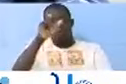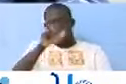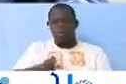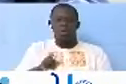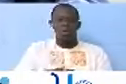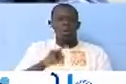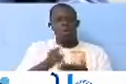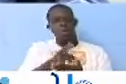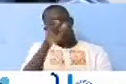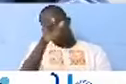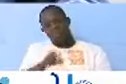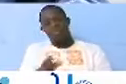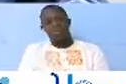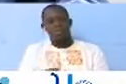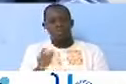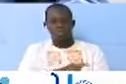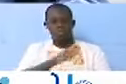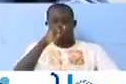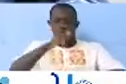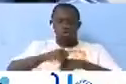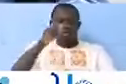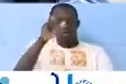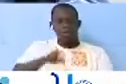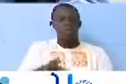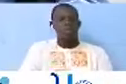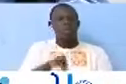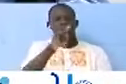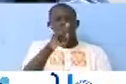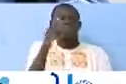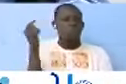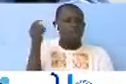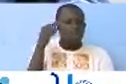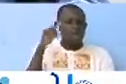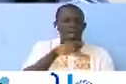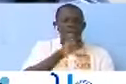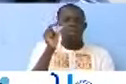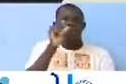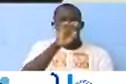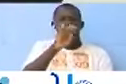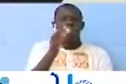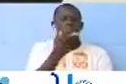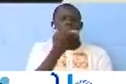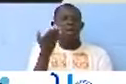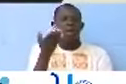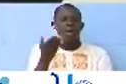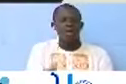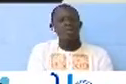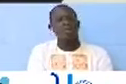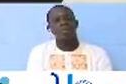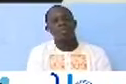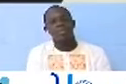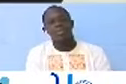Molibalaldi. Such a person is a torturer. Where did you hear those names being mentioned? You told me Mintu Alake told